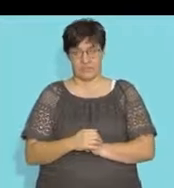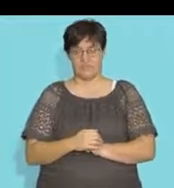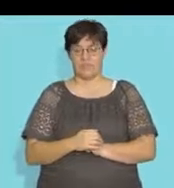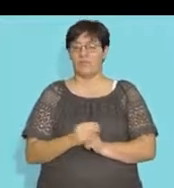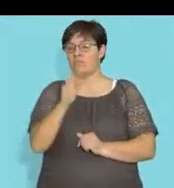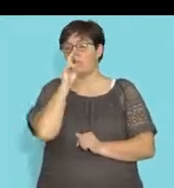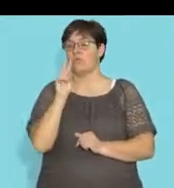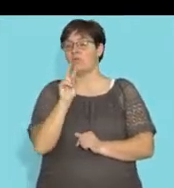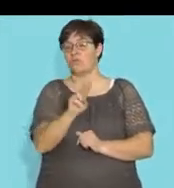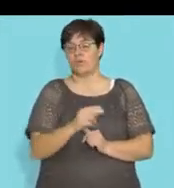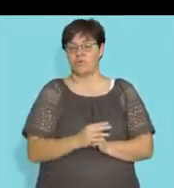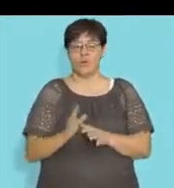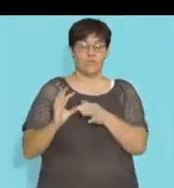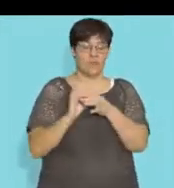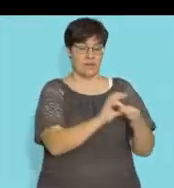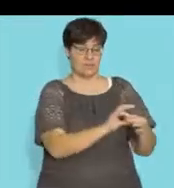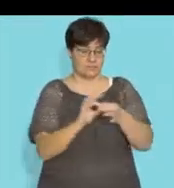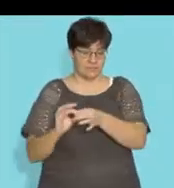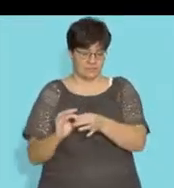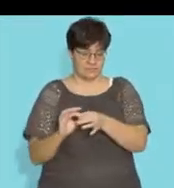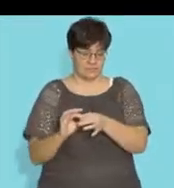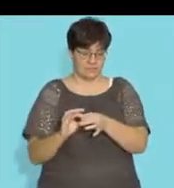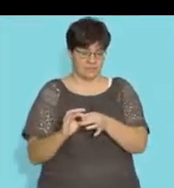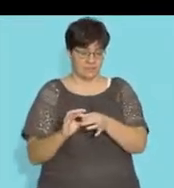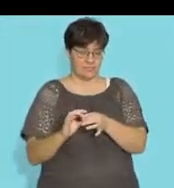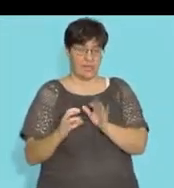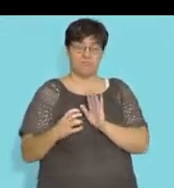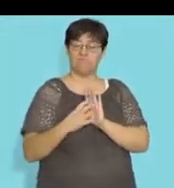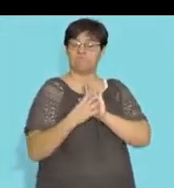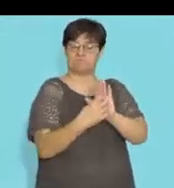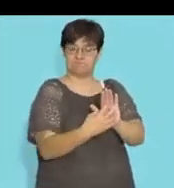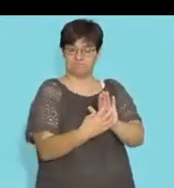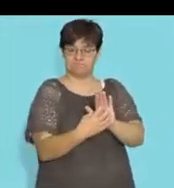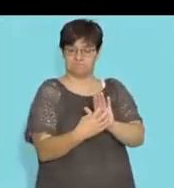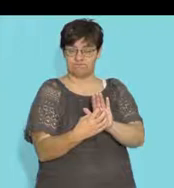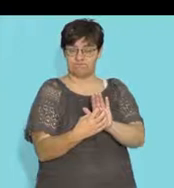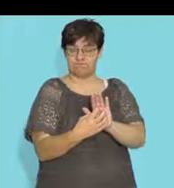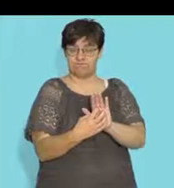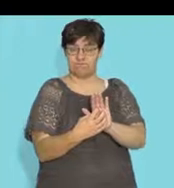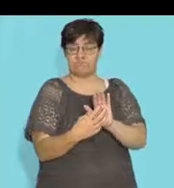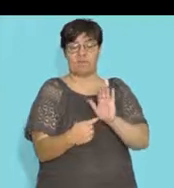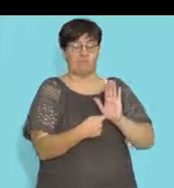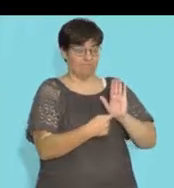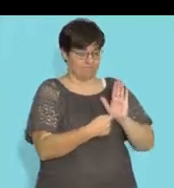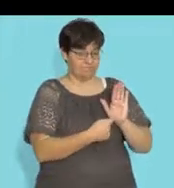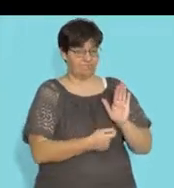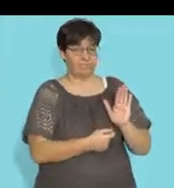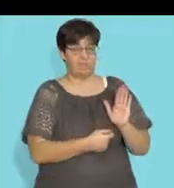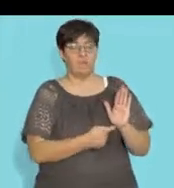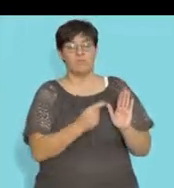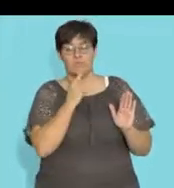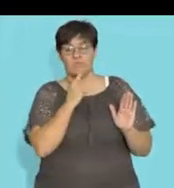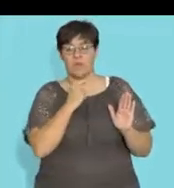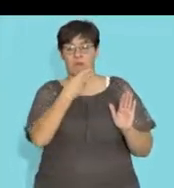Right, now if we look at the relationship, if it's shown on graphically, we can see